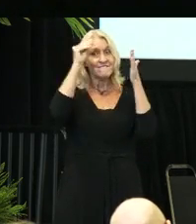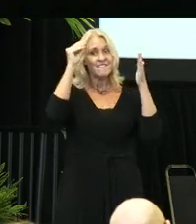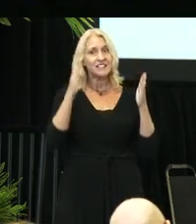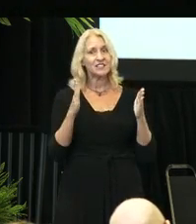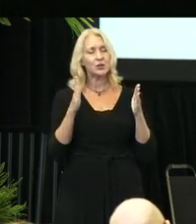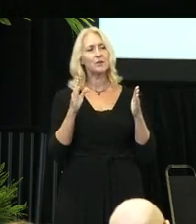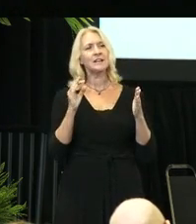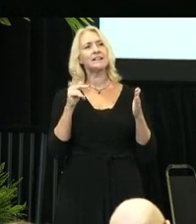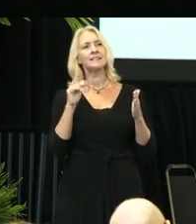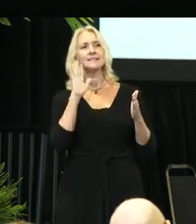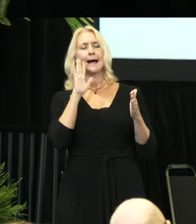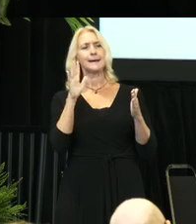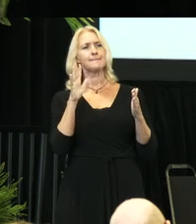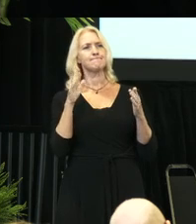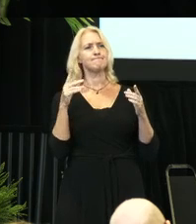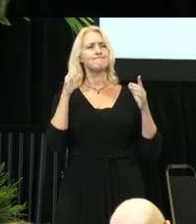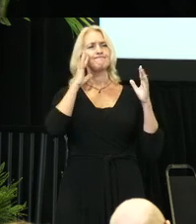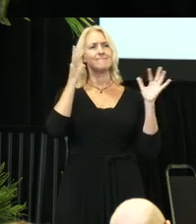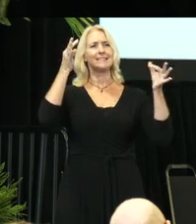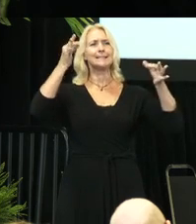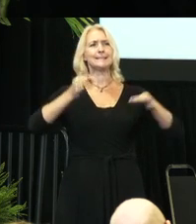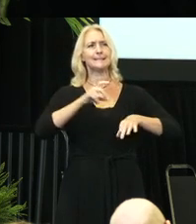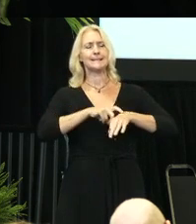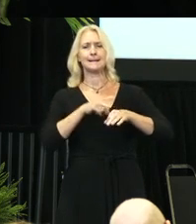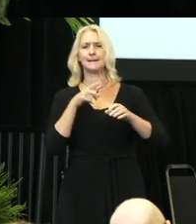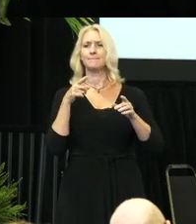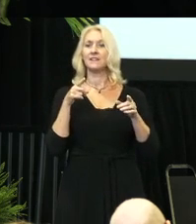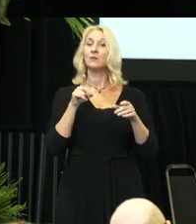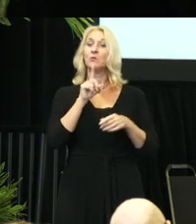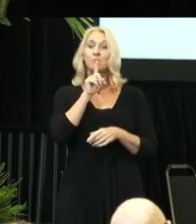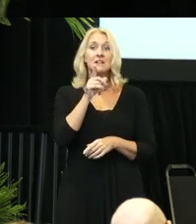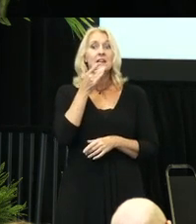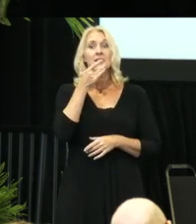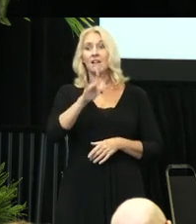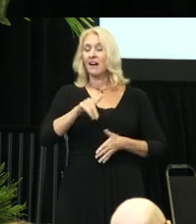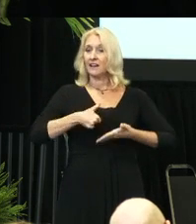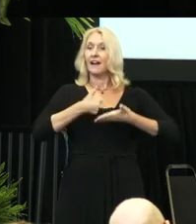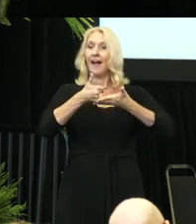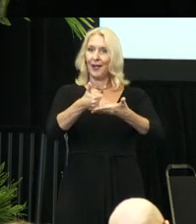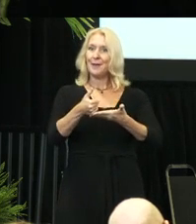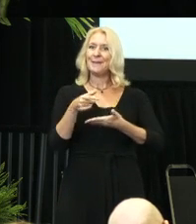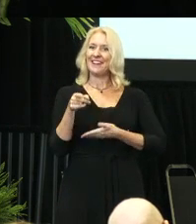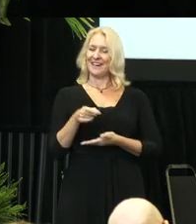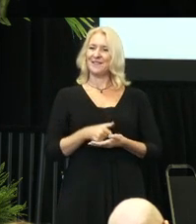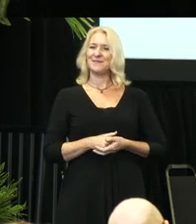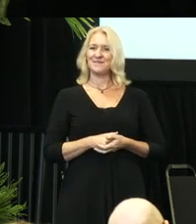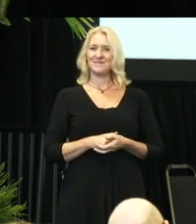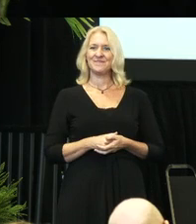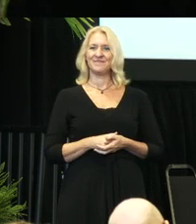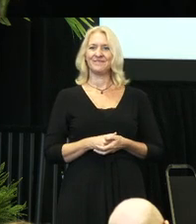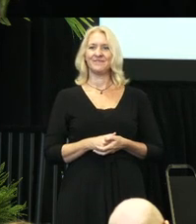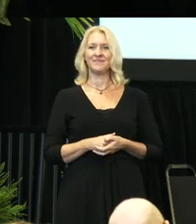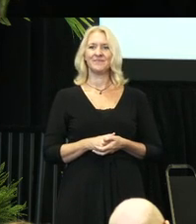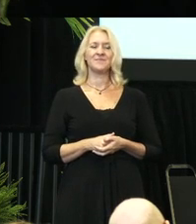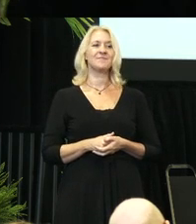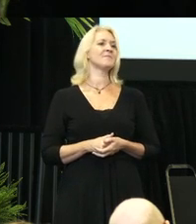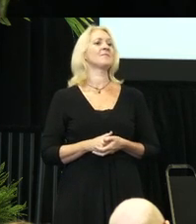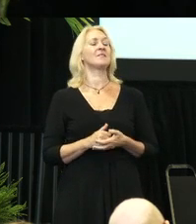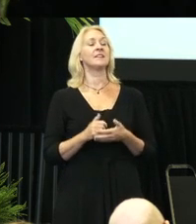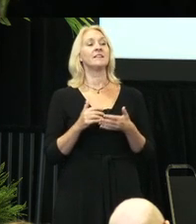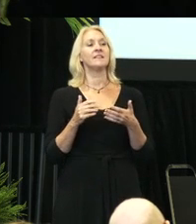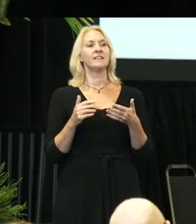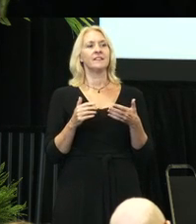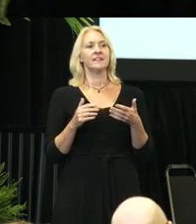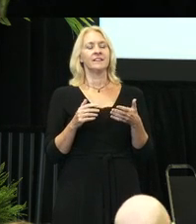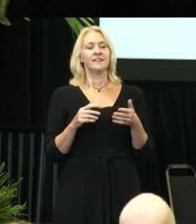form of crossroads in their lives, and it is our privilege to be able to help them through those crossroads. So, I have some